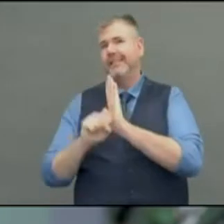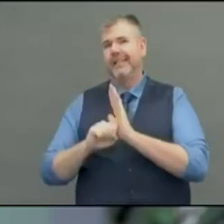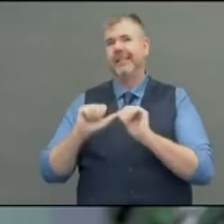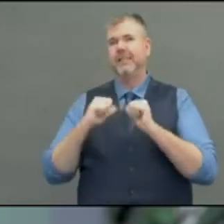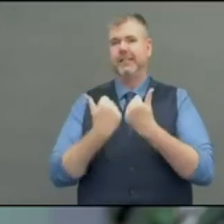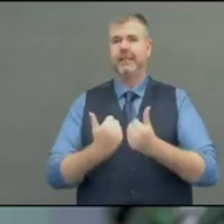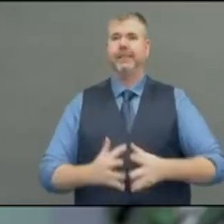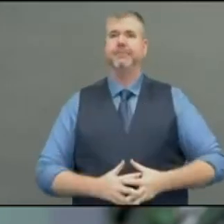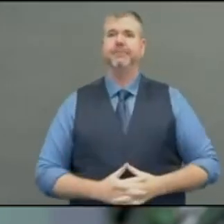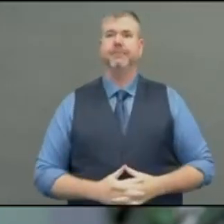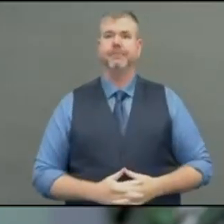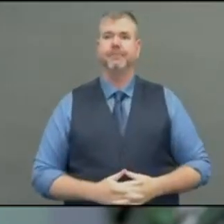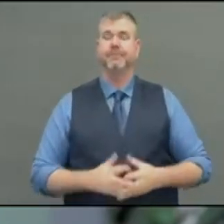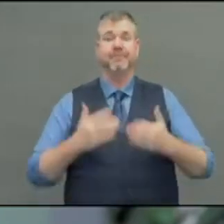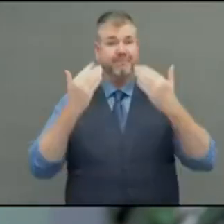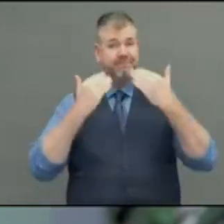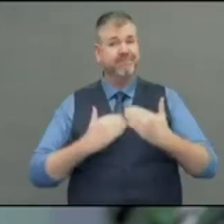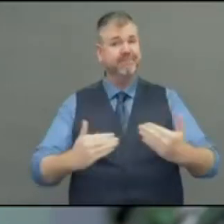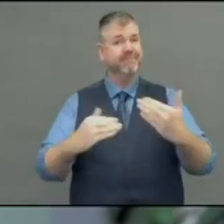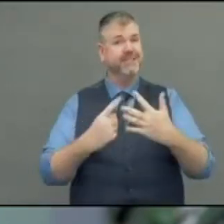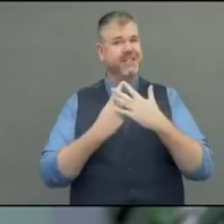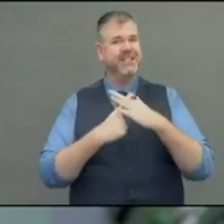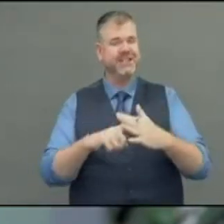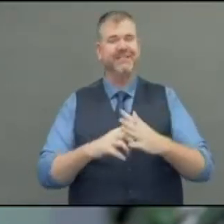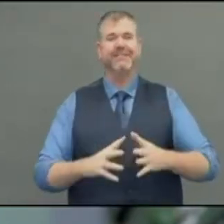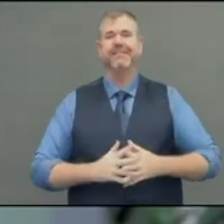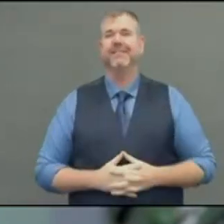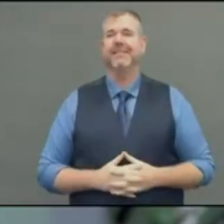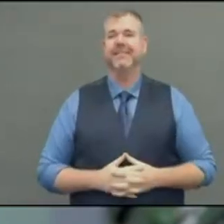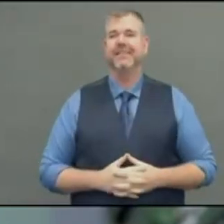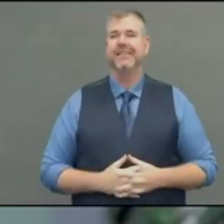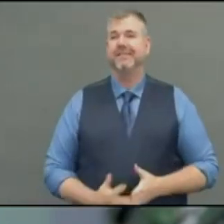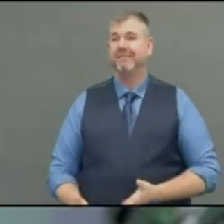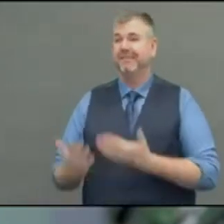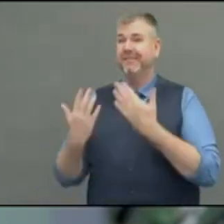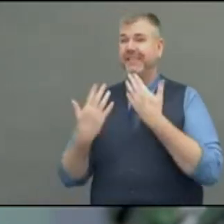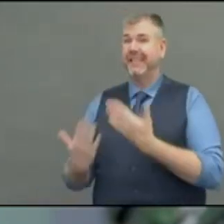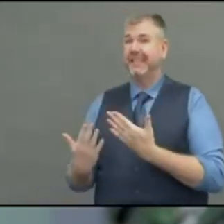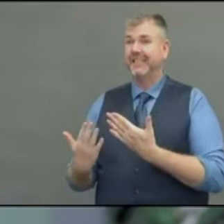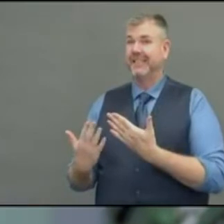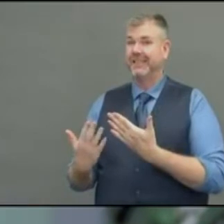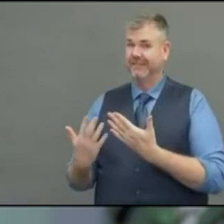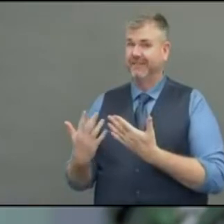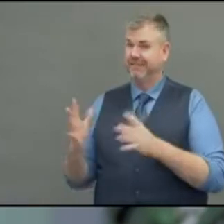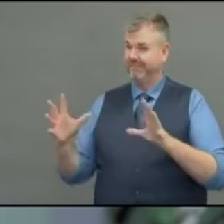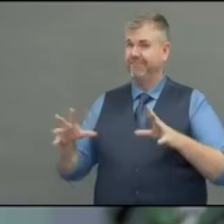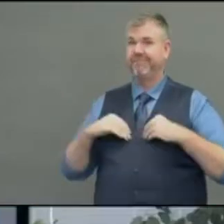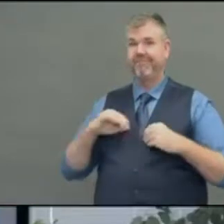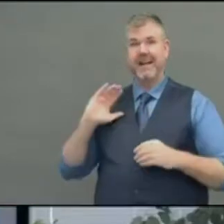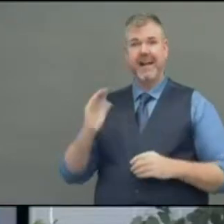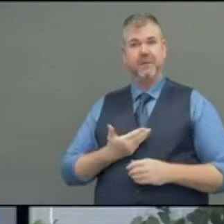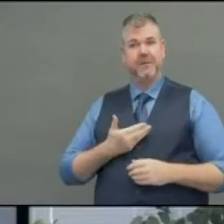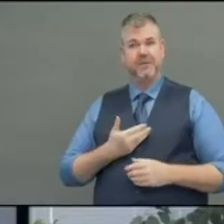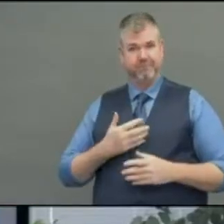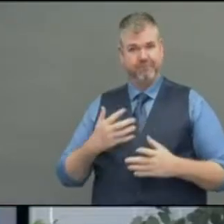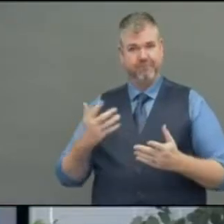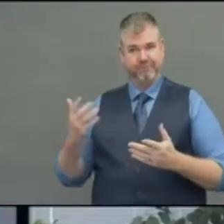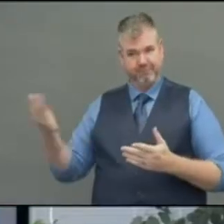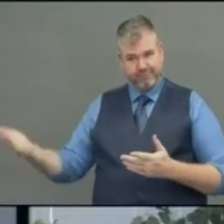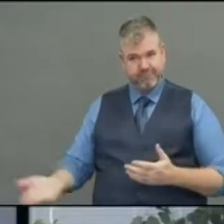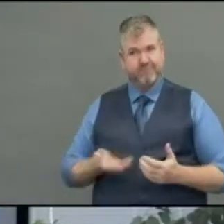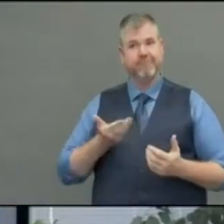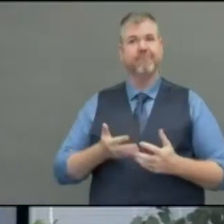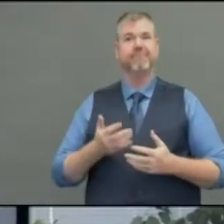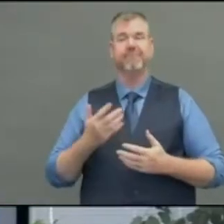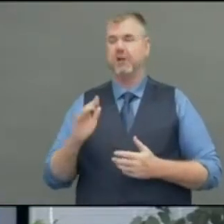the segment. So thank you for accepting our invitation to share important information with our community, Carmen. Carmen